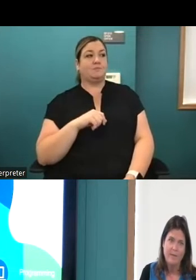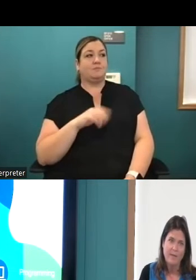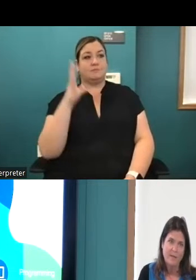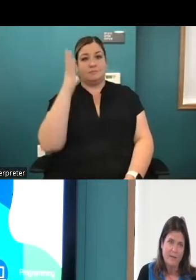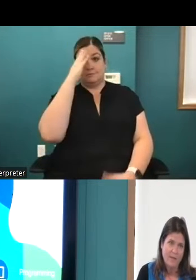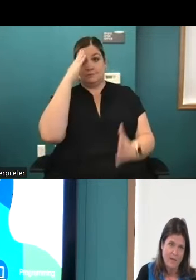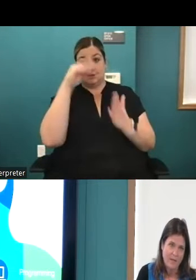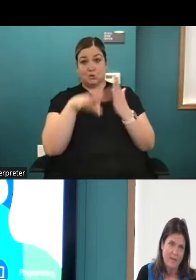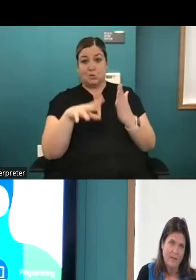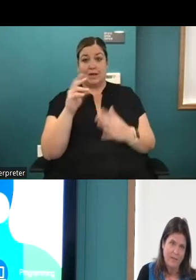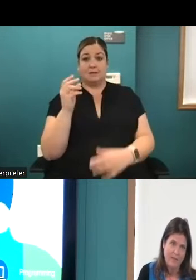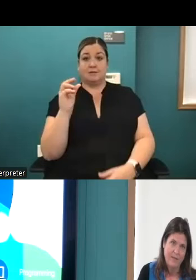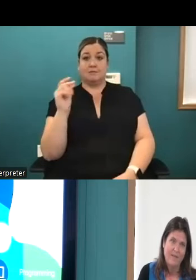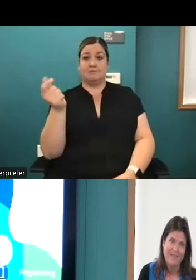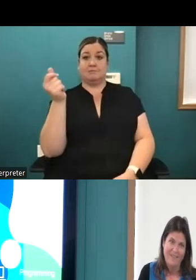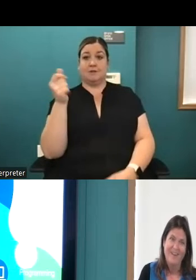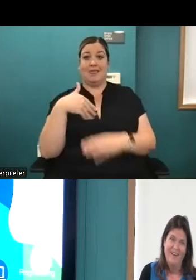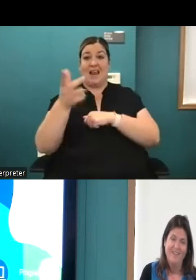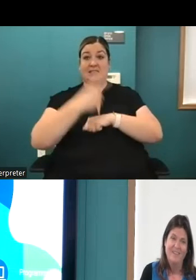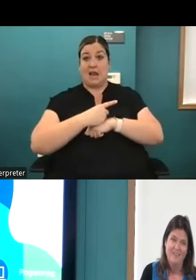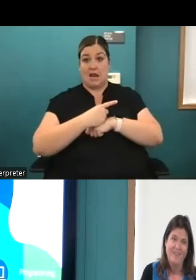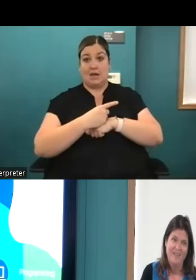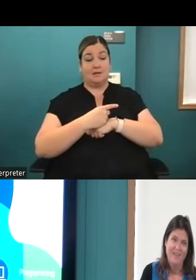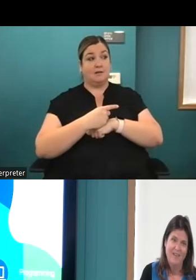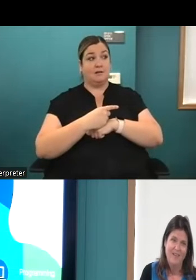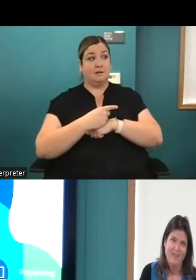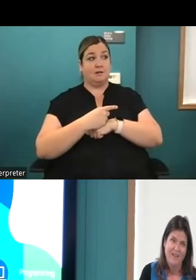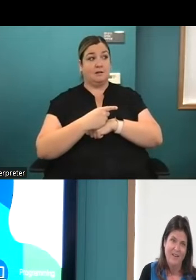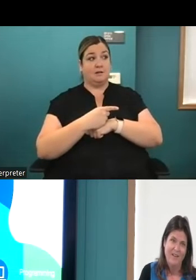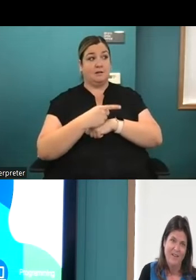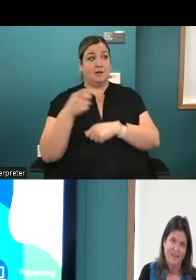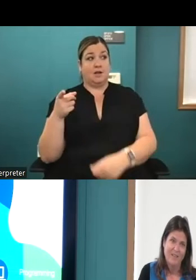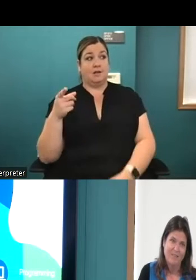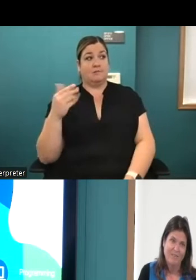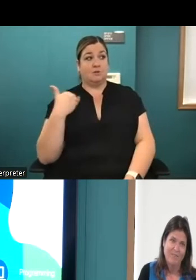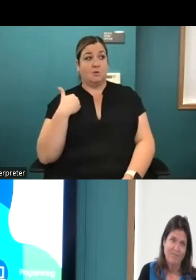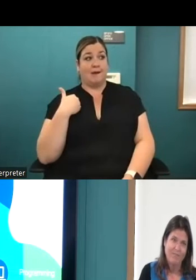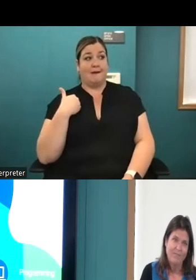student that was activated like the next day. Uh-huh. Do you guys have